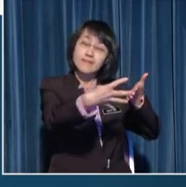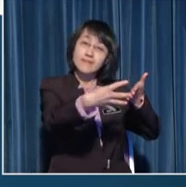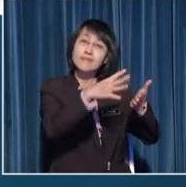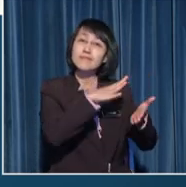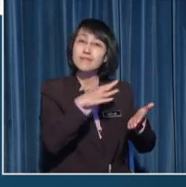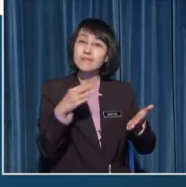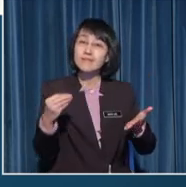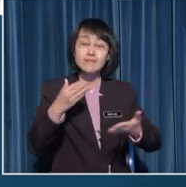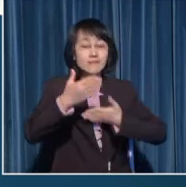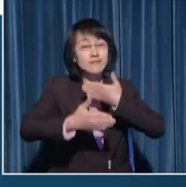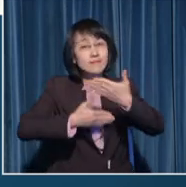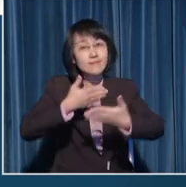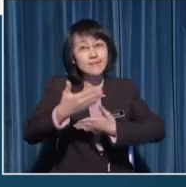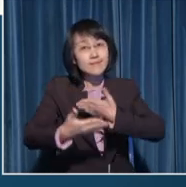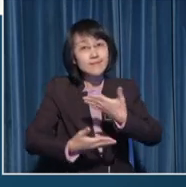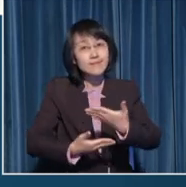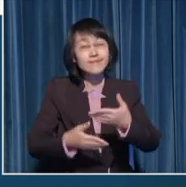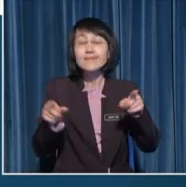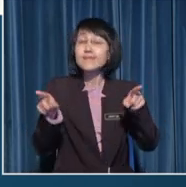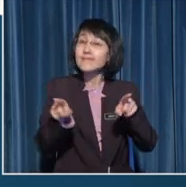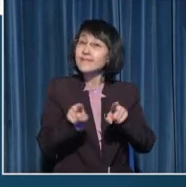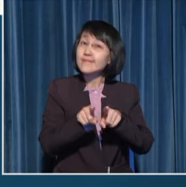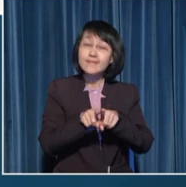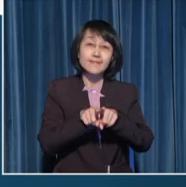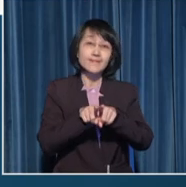And the process is still the same.